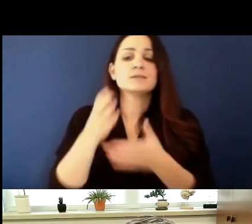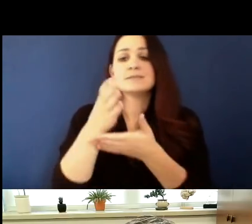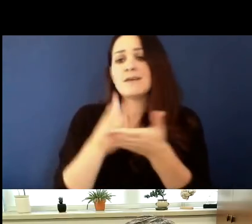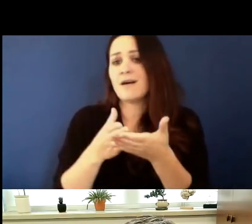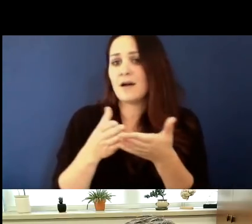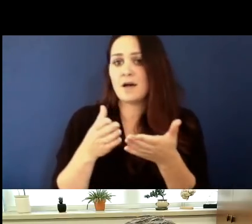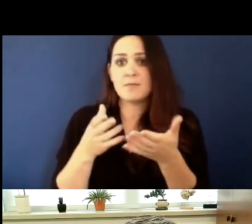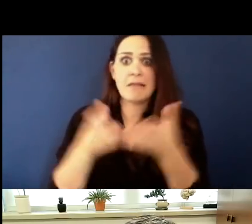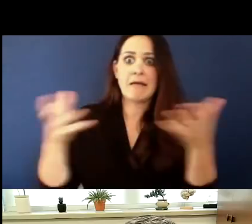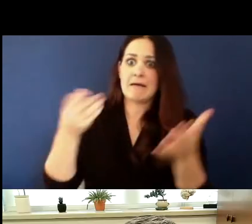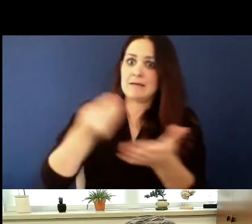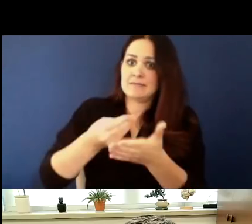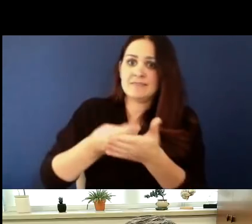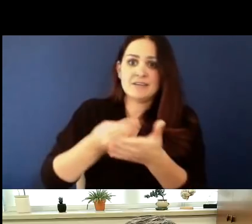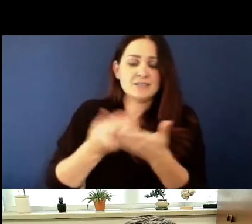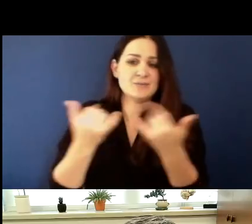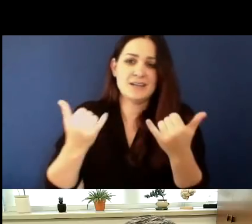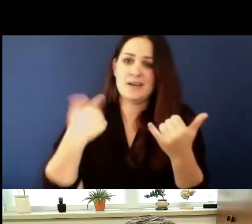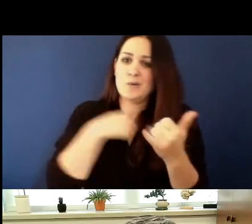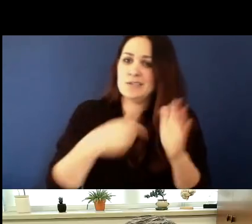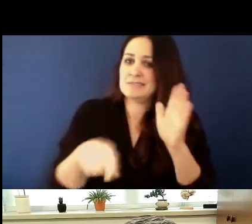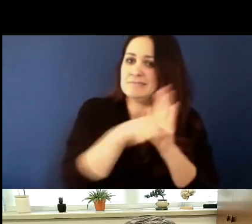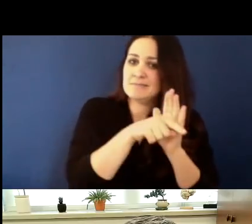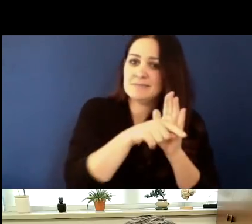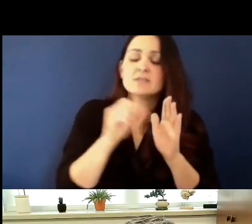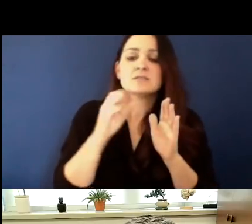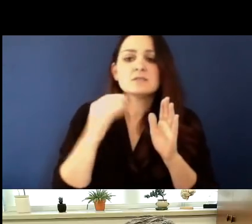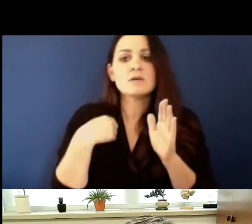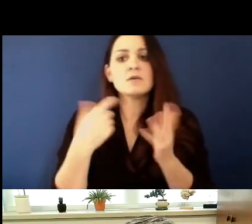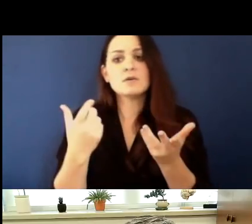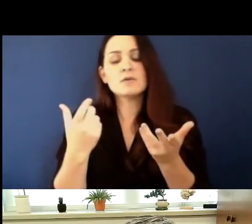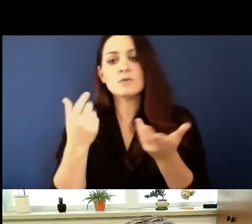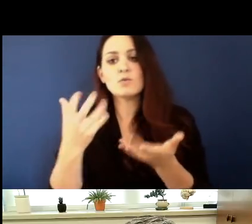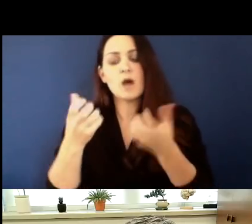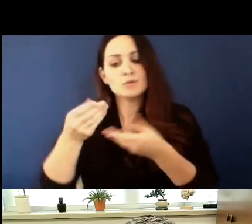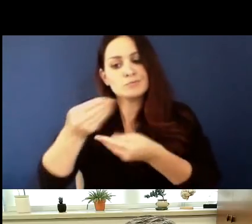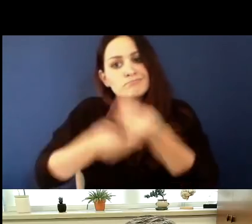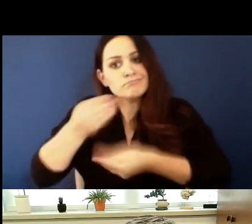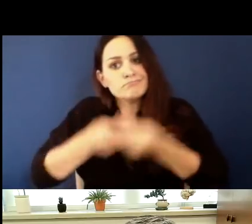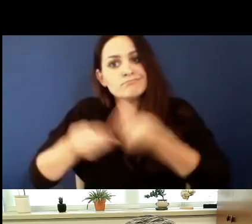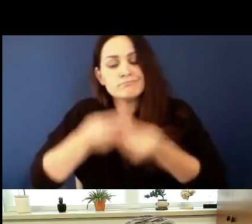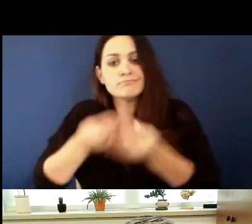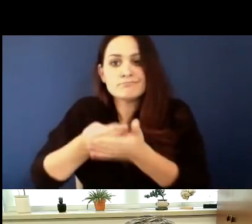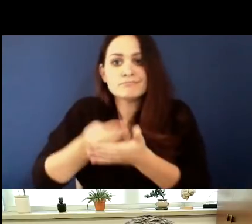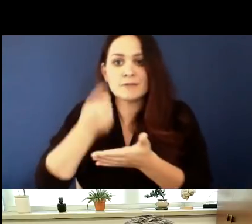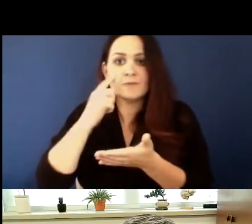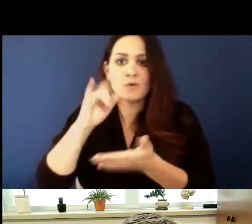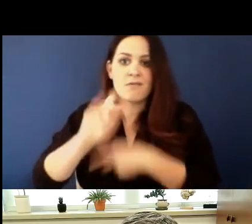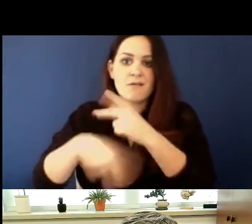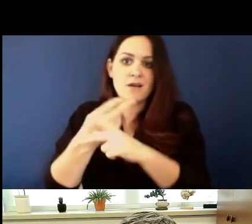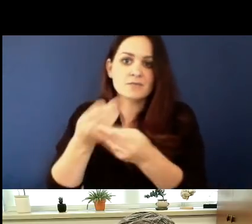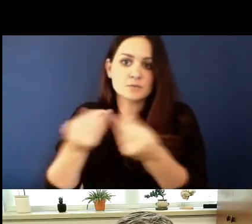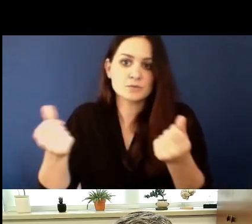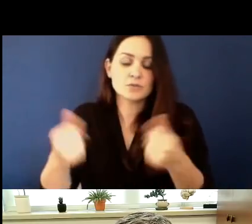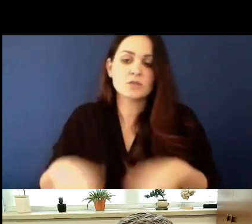time when we're still in economic recovery. So we have to think very carefully about how we can budget for these solutions that cost money. And thirdly,